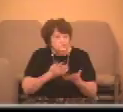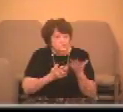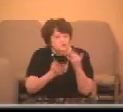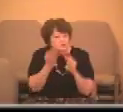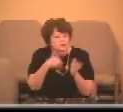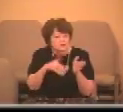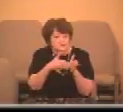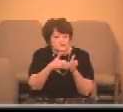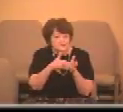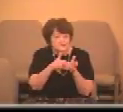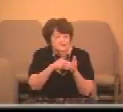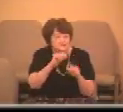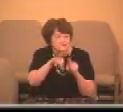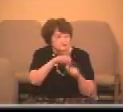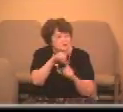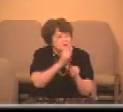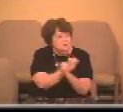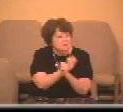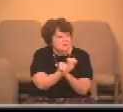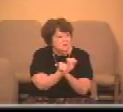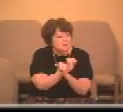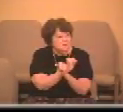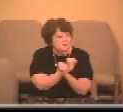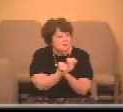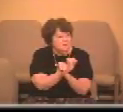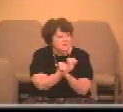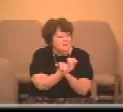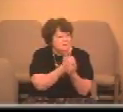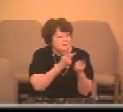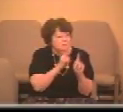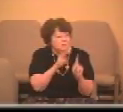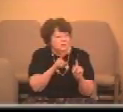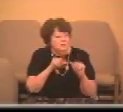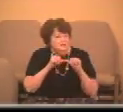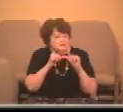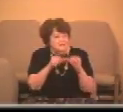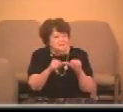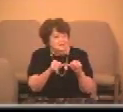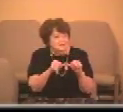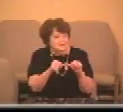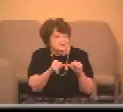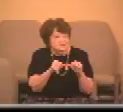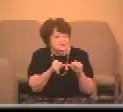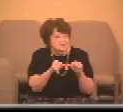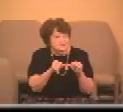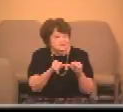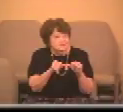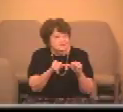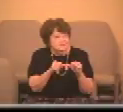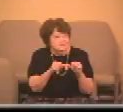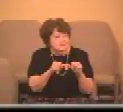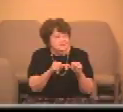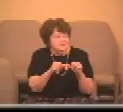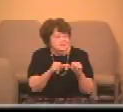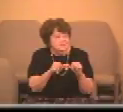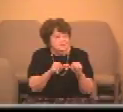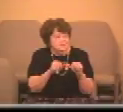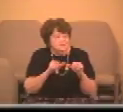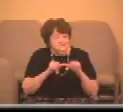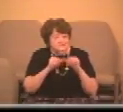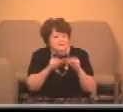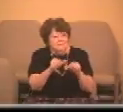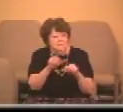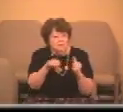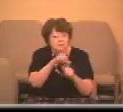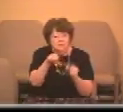here's the truth. Relationships work when they persevere. And to persevere in relationships means